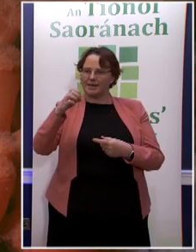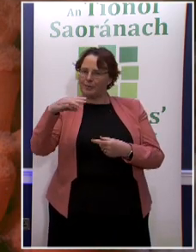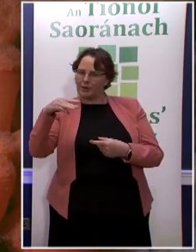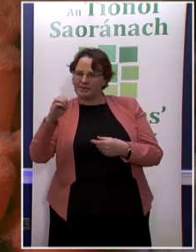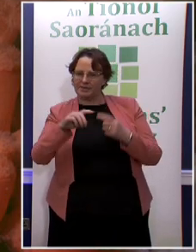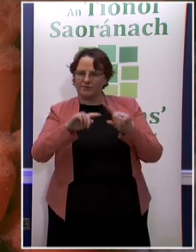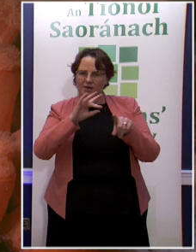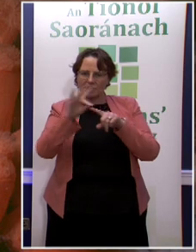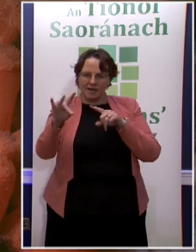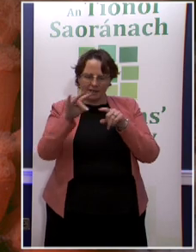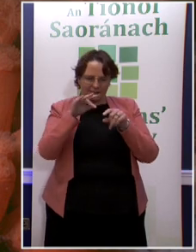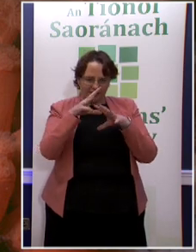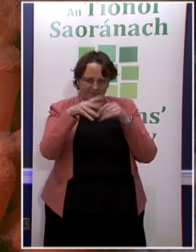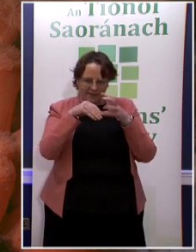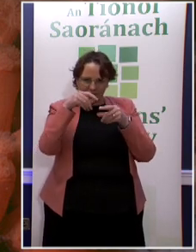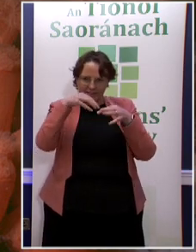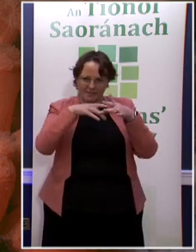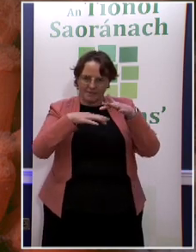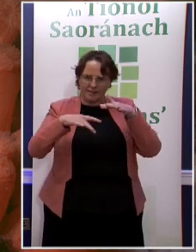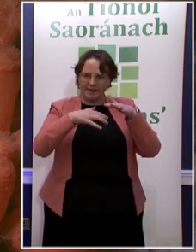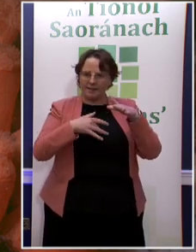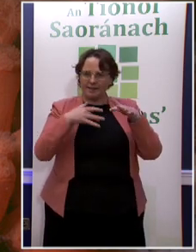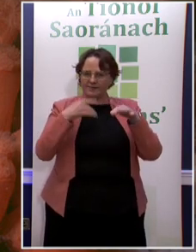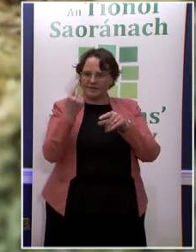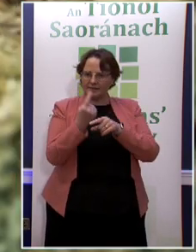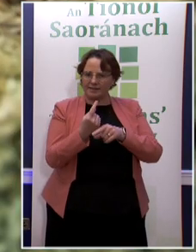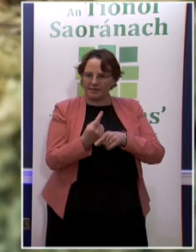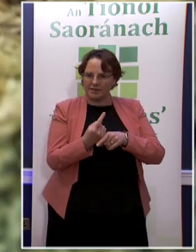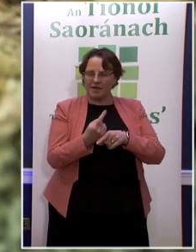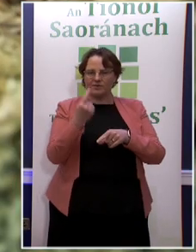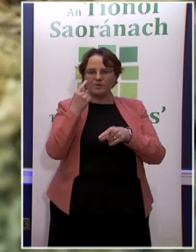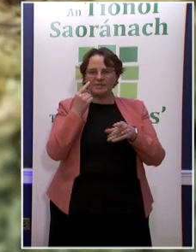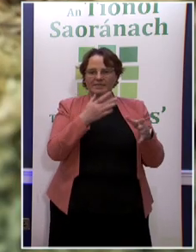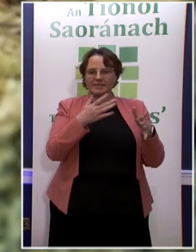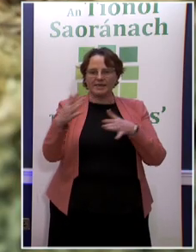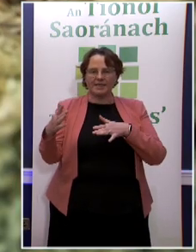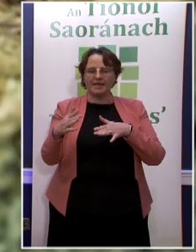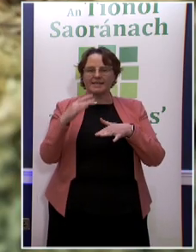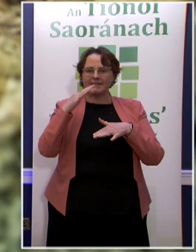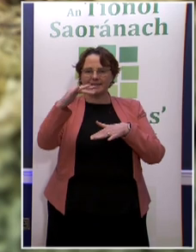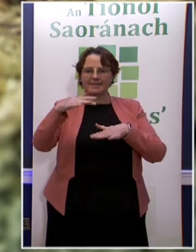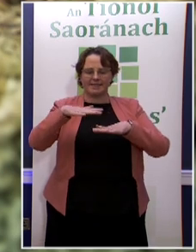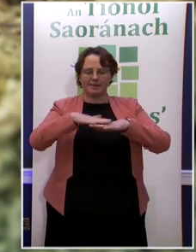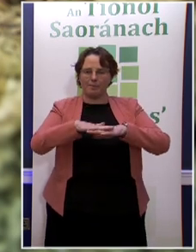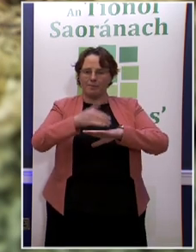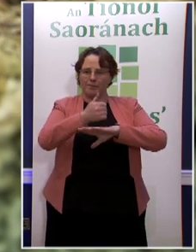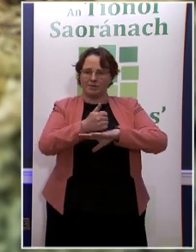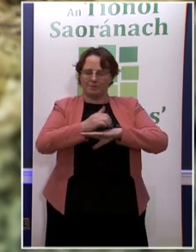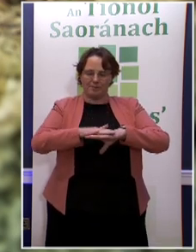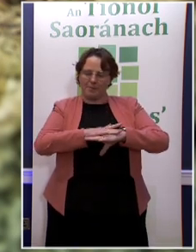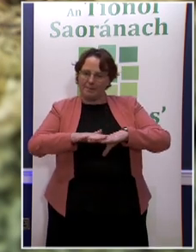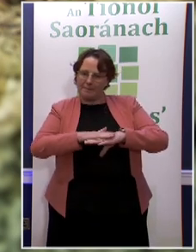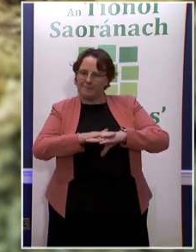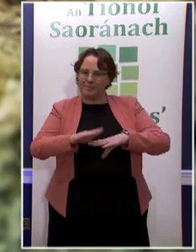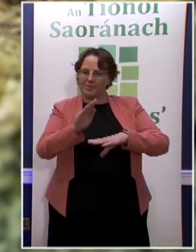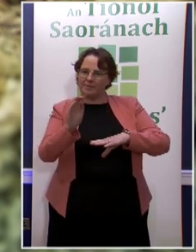species. And if you look at the sea, these are rocky habitats, but if you go to a muddy seabed again, there's a whole new diversity of life,